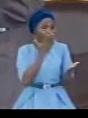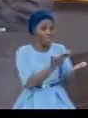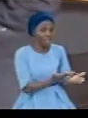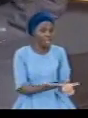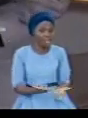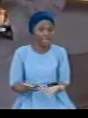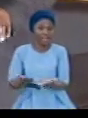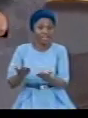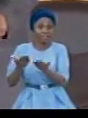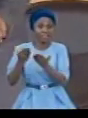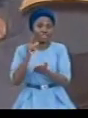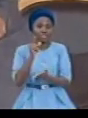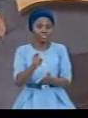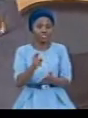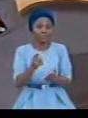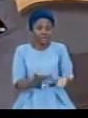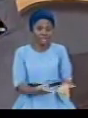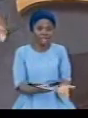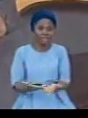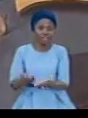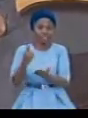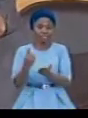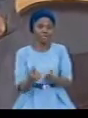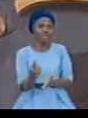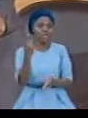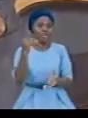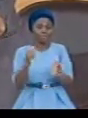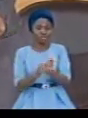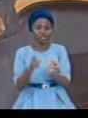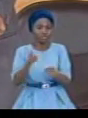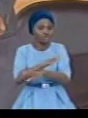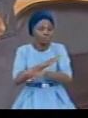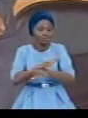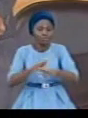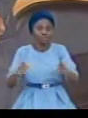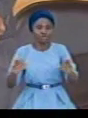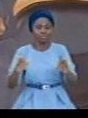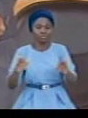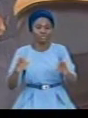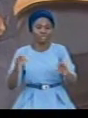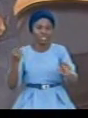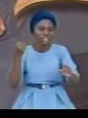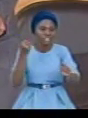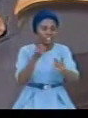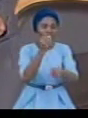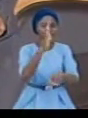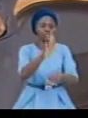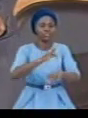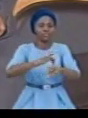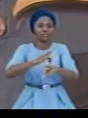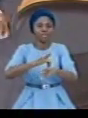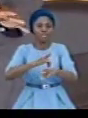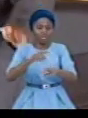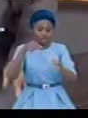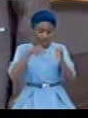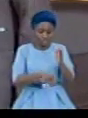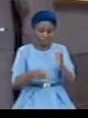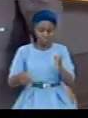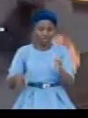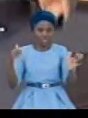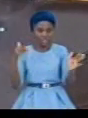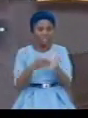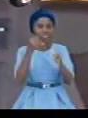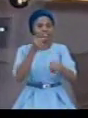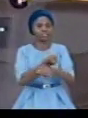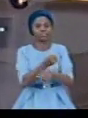any time thou dash thy foot against a stone. And Jesus said